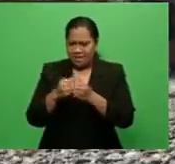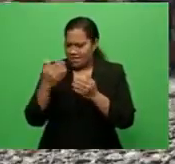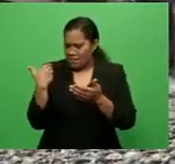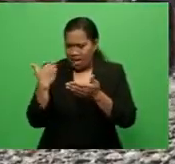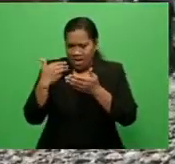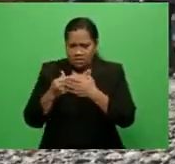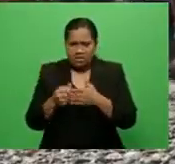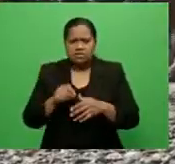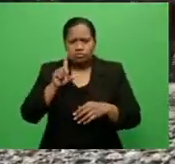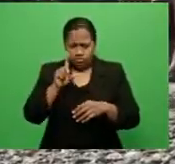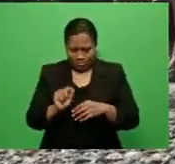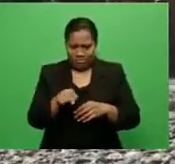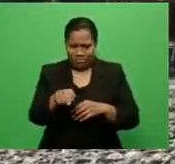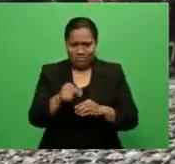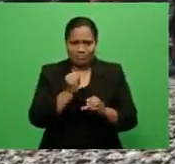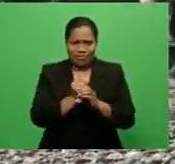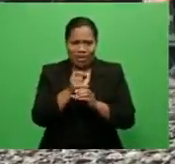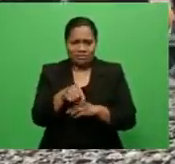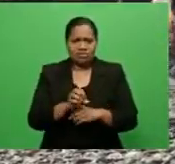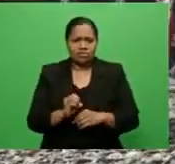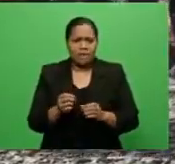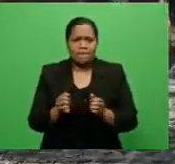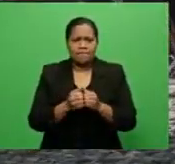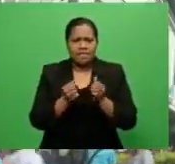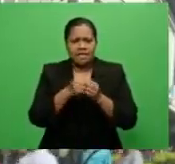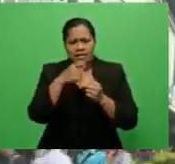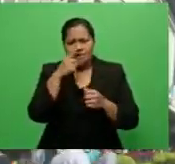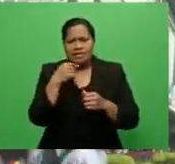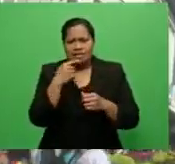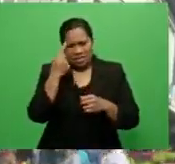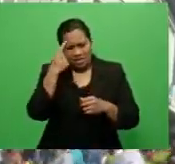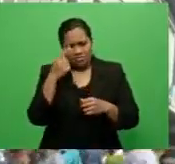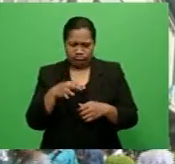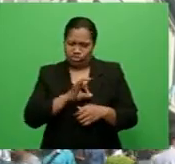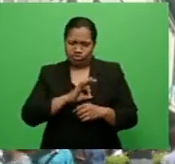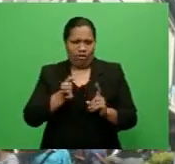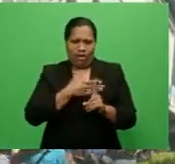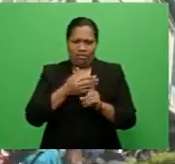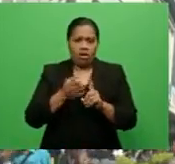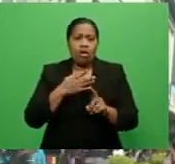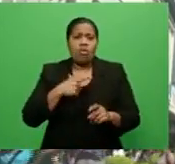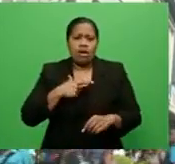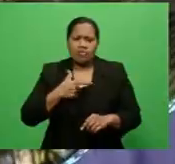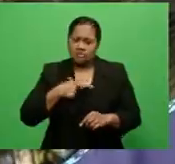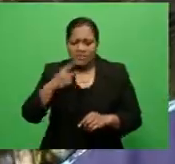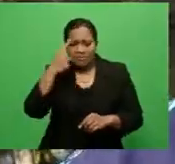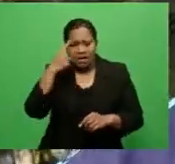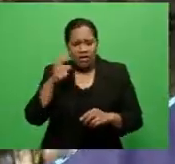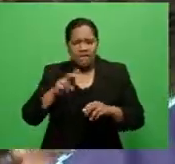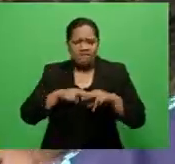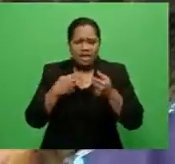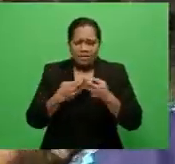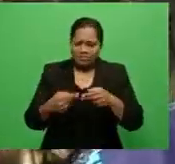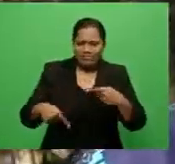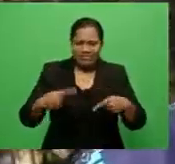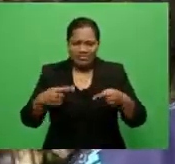see themselves as abusers or victims because they think family conflicts just got out of control. The